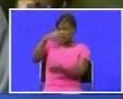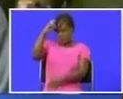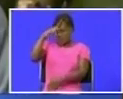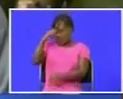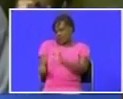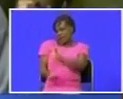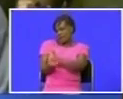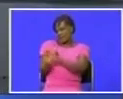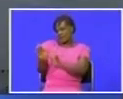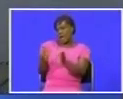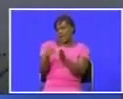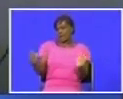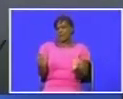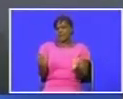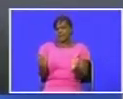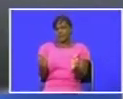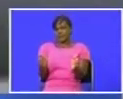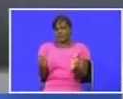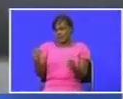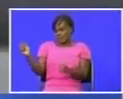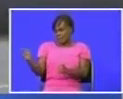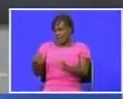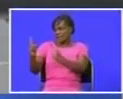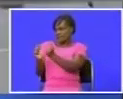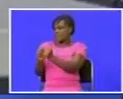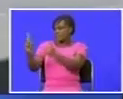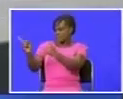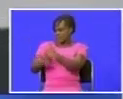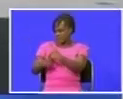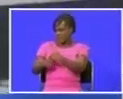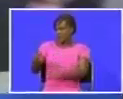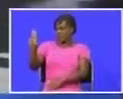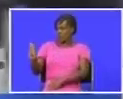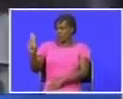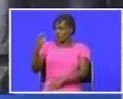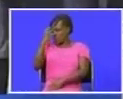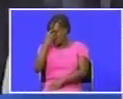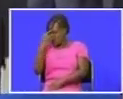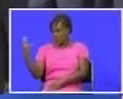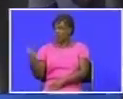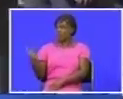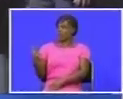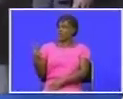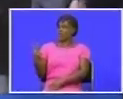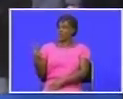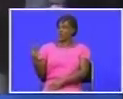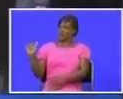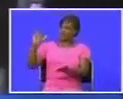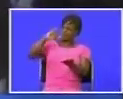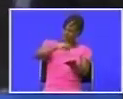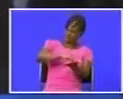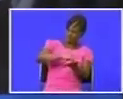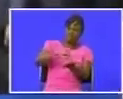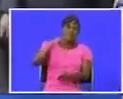that there is also the element of timing, whether this would be the perfect time for him to throw his